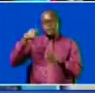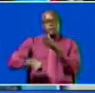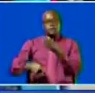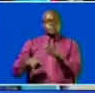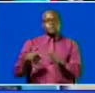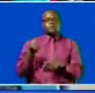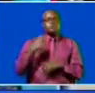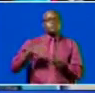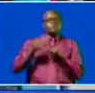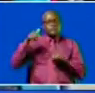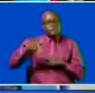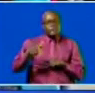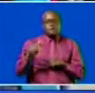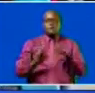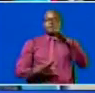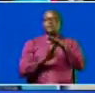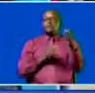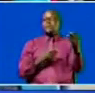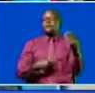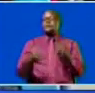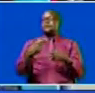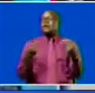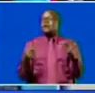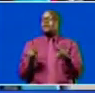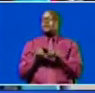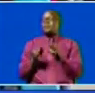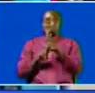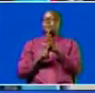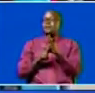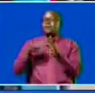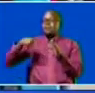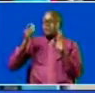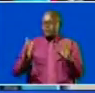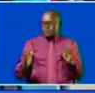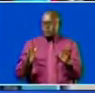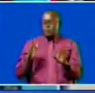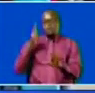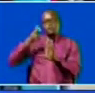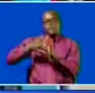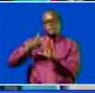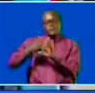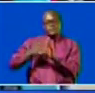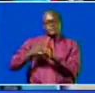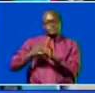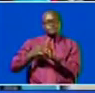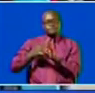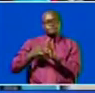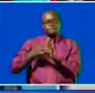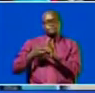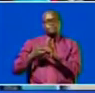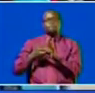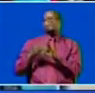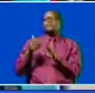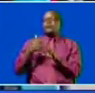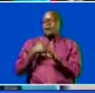So we started with the super sales where other manufacturers, also EPZ manufacturers, have been participating. And in that, we had